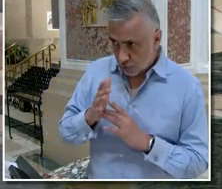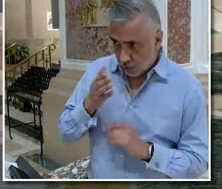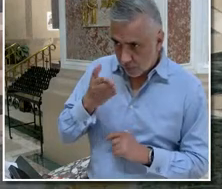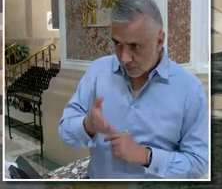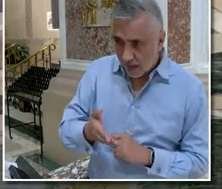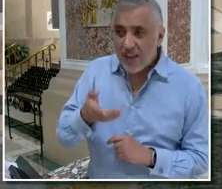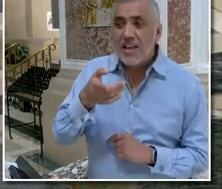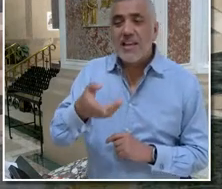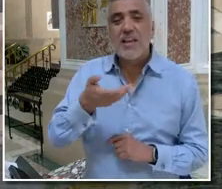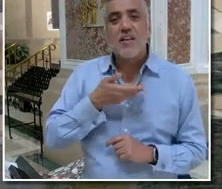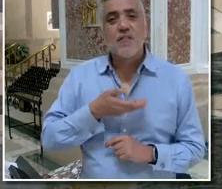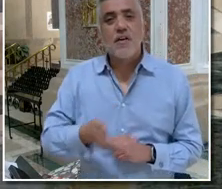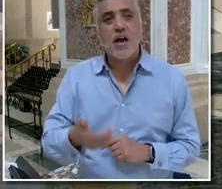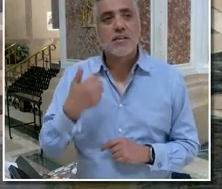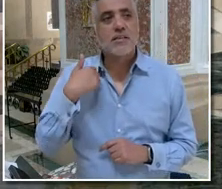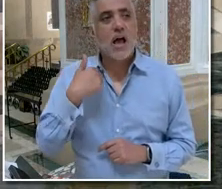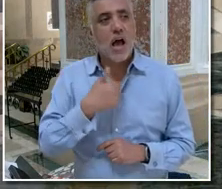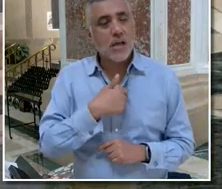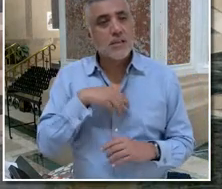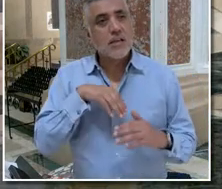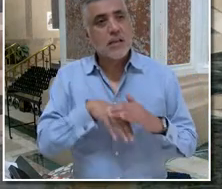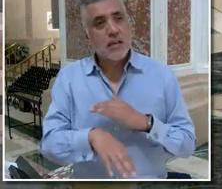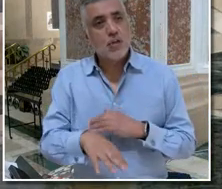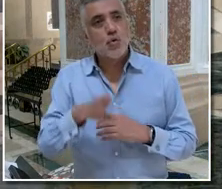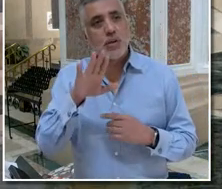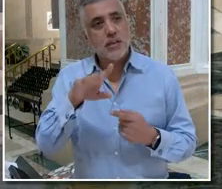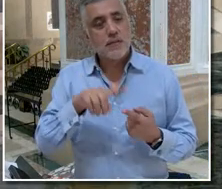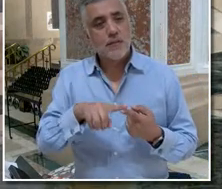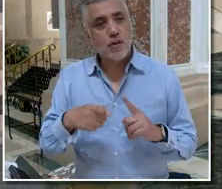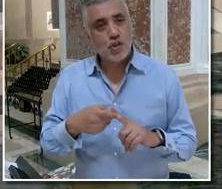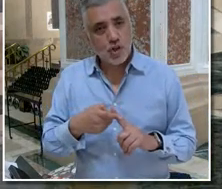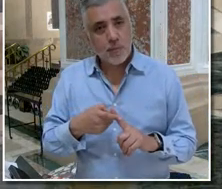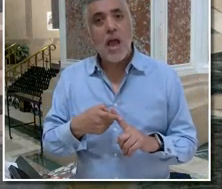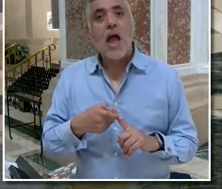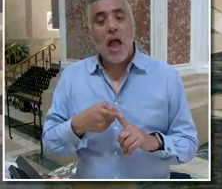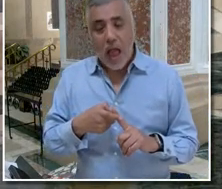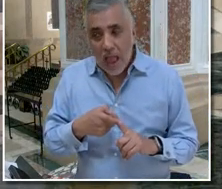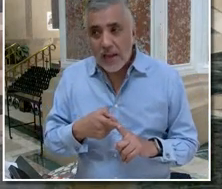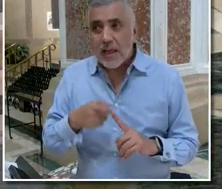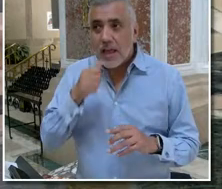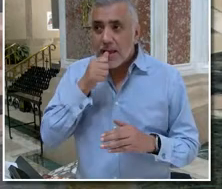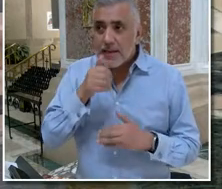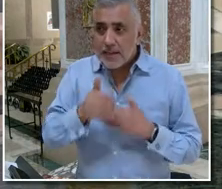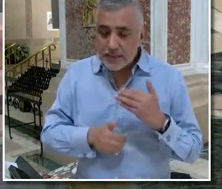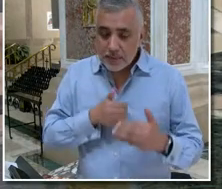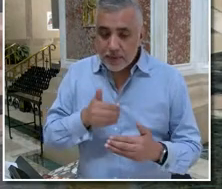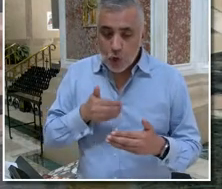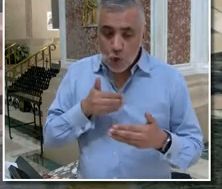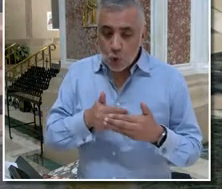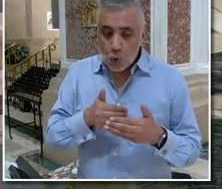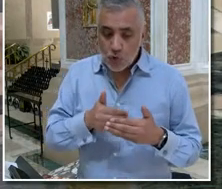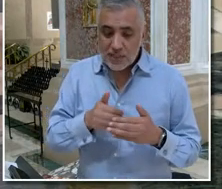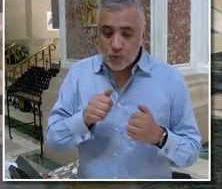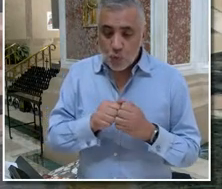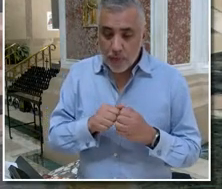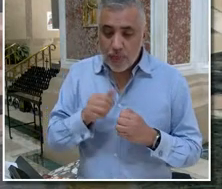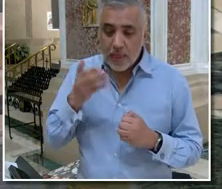Jesus invites us into his friendship and into an intimate closeness with